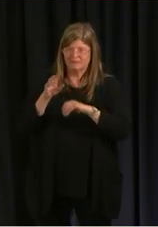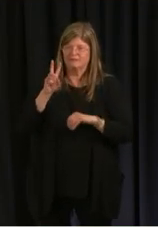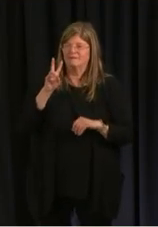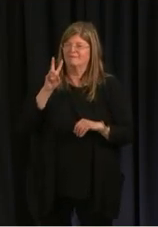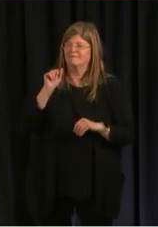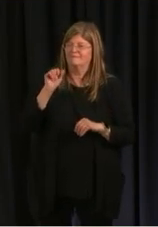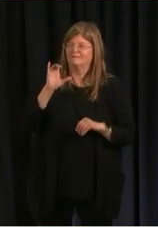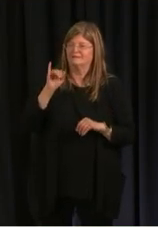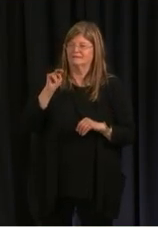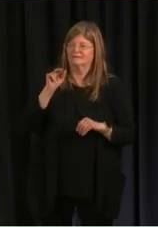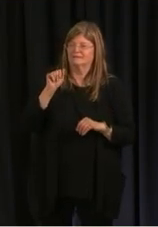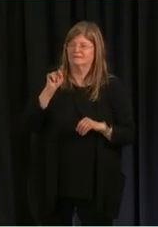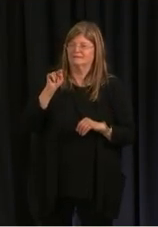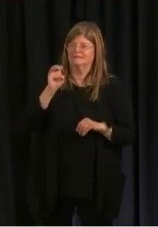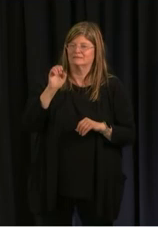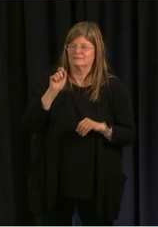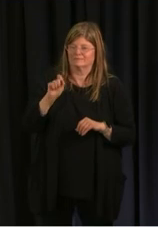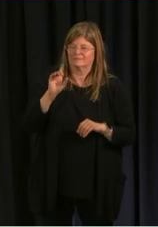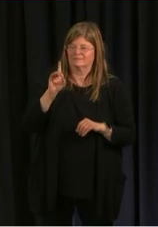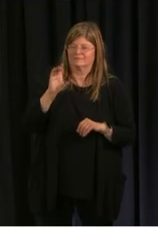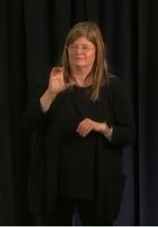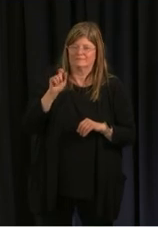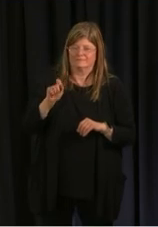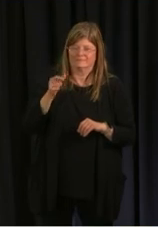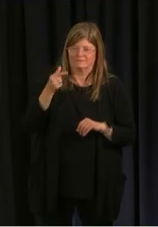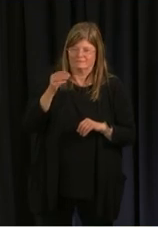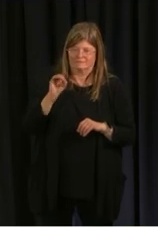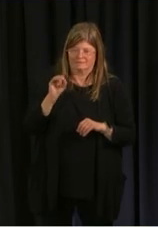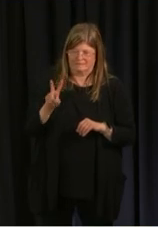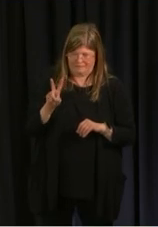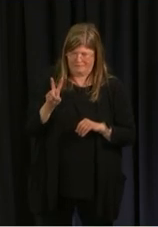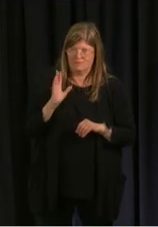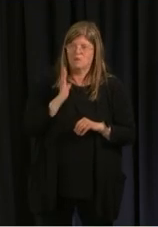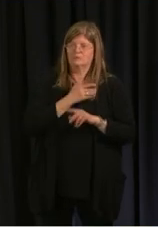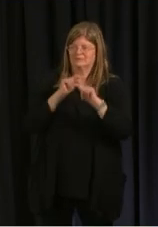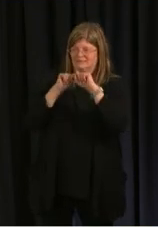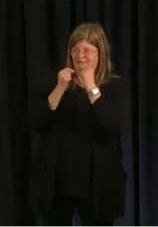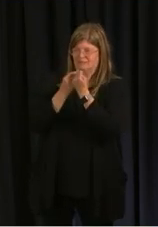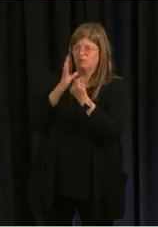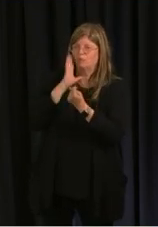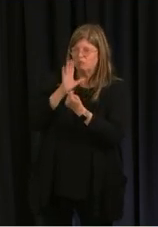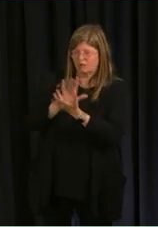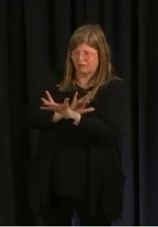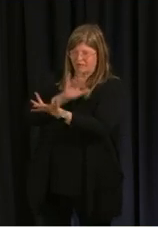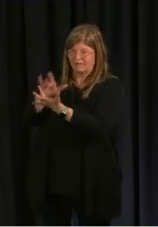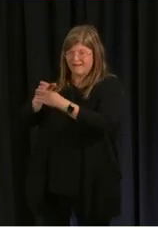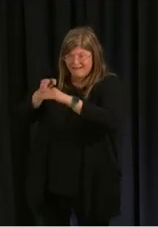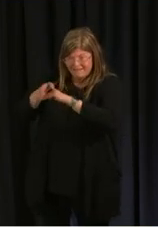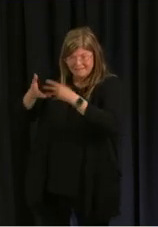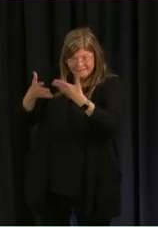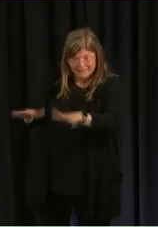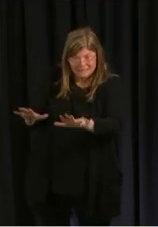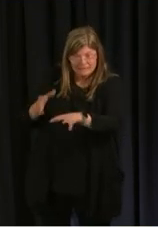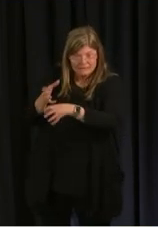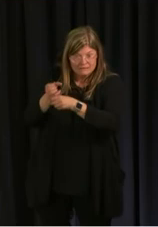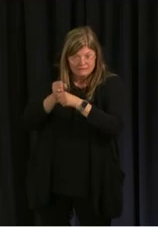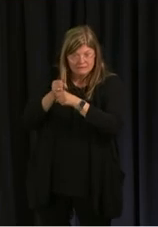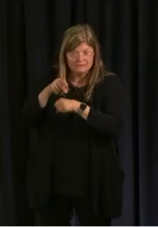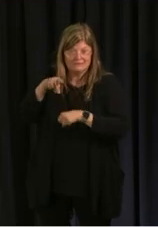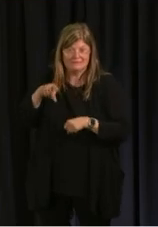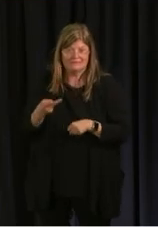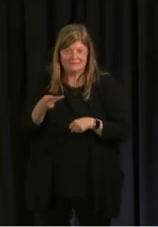vaccinate.dc.gov, and our team will help figure it out with you. After you receive your second dose, or you receive just the Johnson & Johnson single